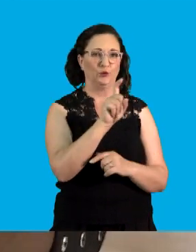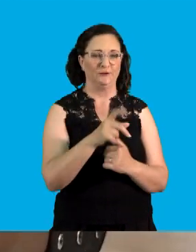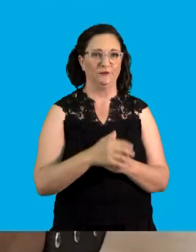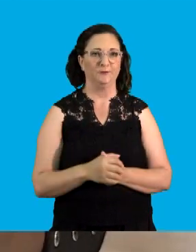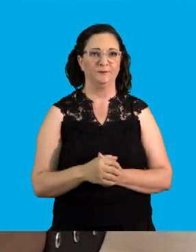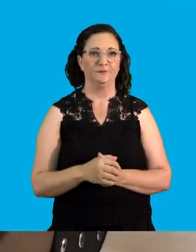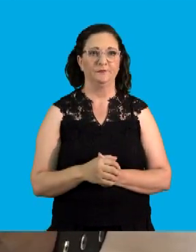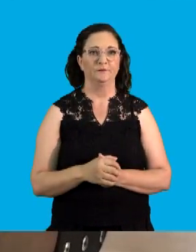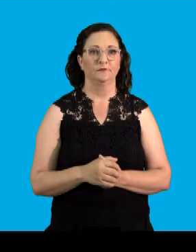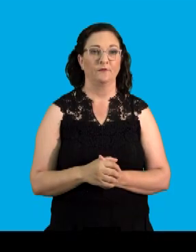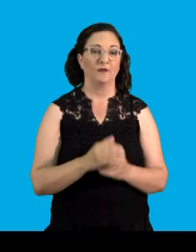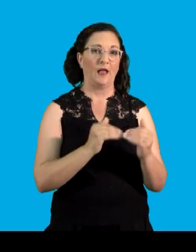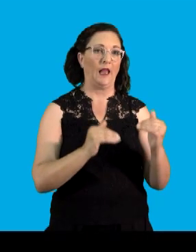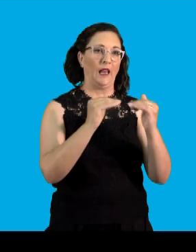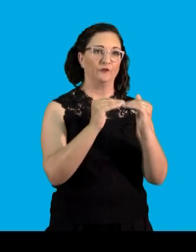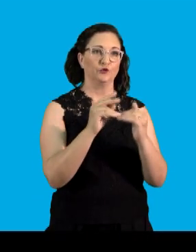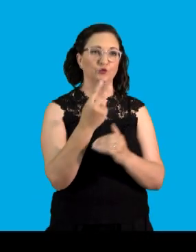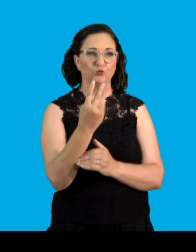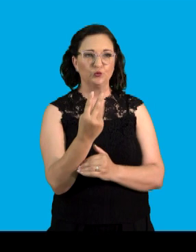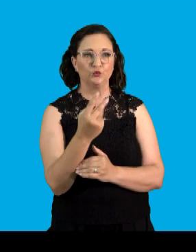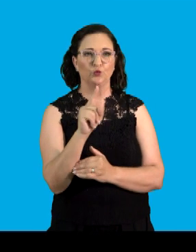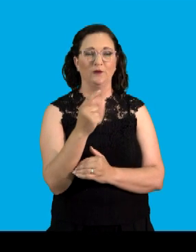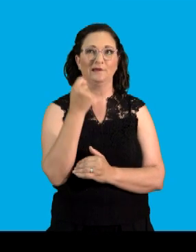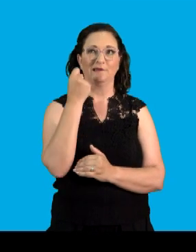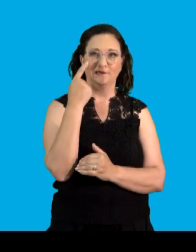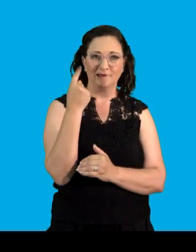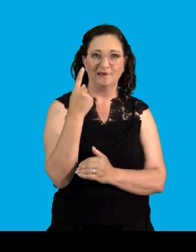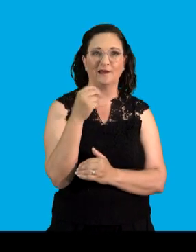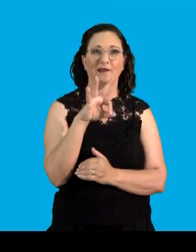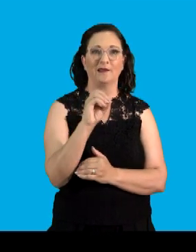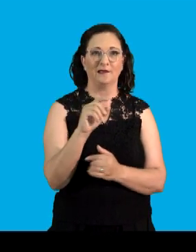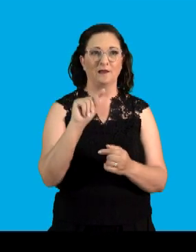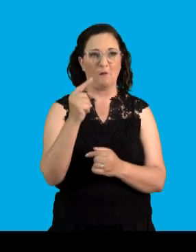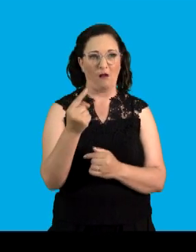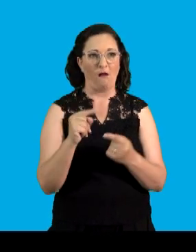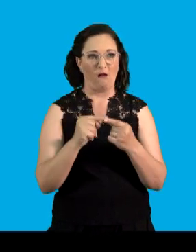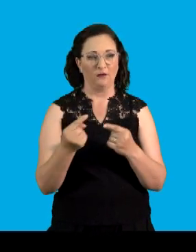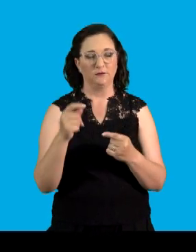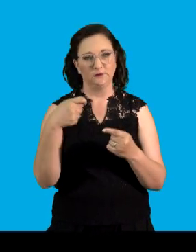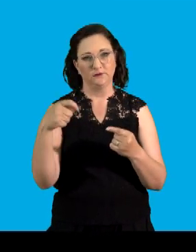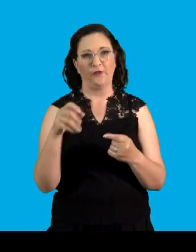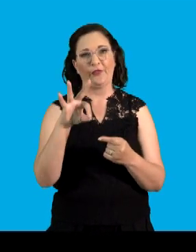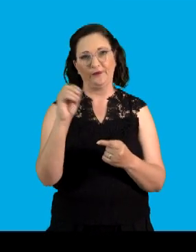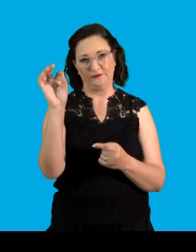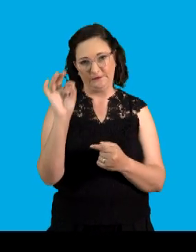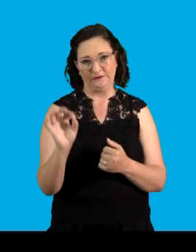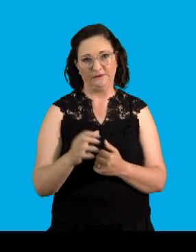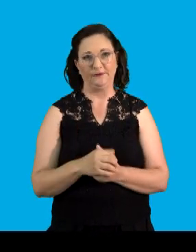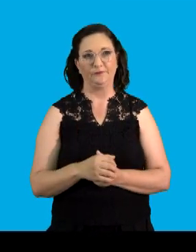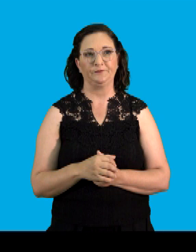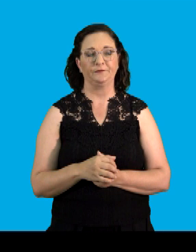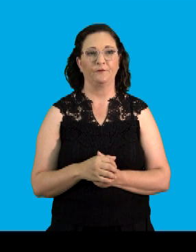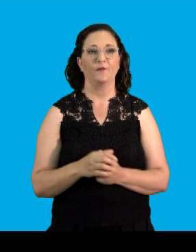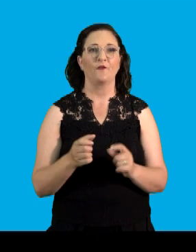So, and then level 2, comprehension or understanding, which is 30 marks, and it is what? 30% of your